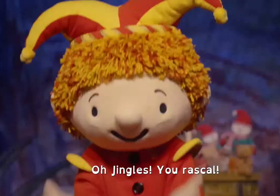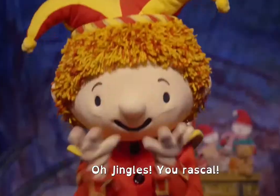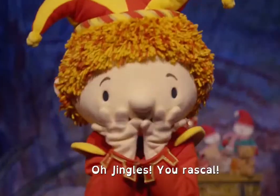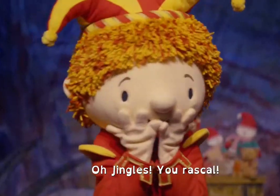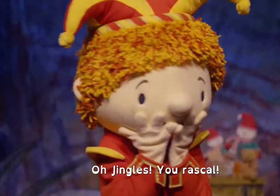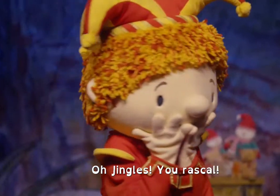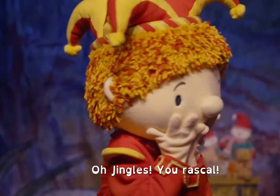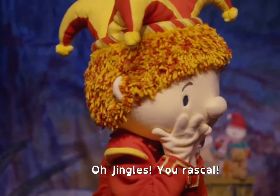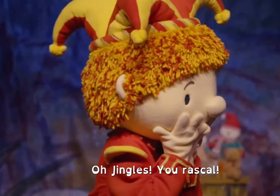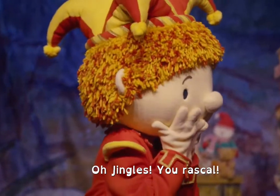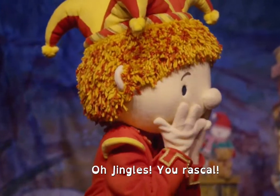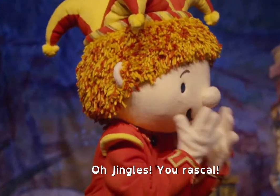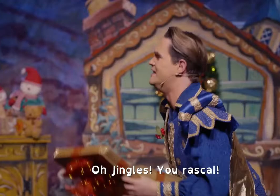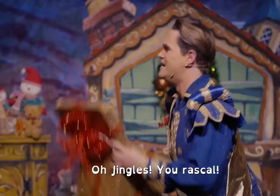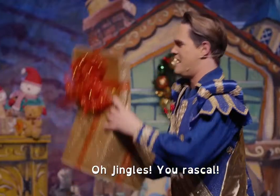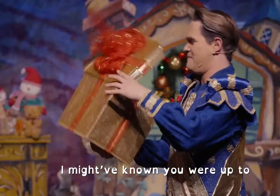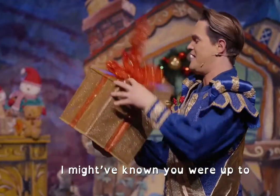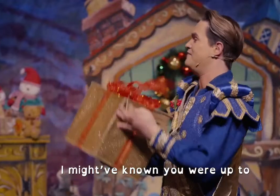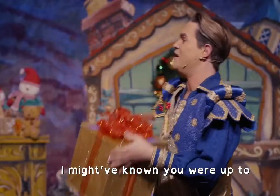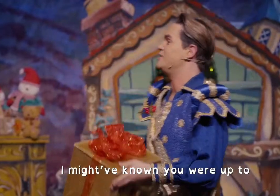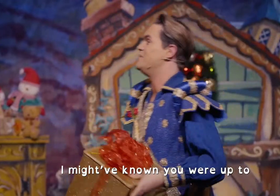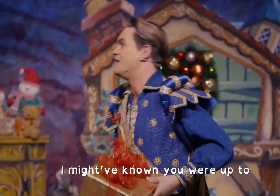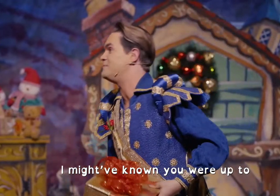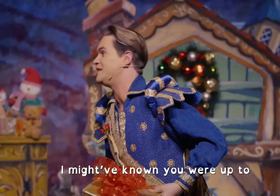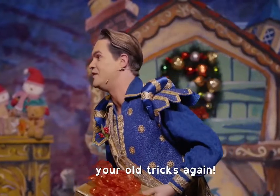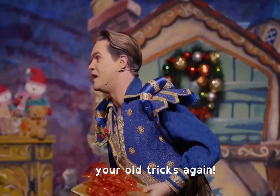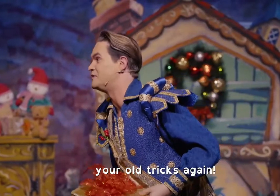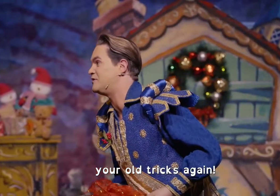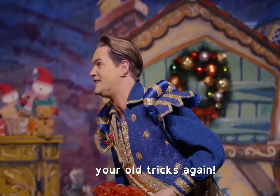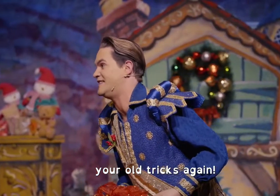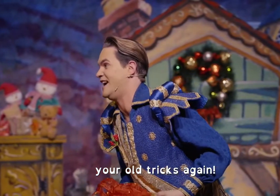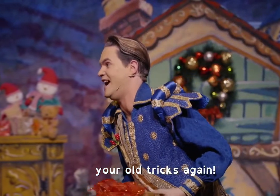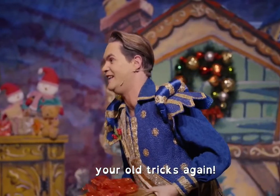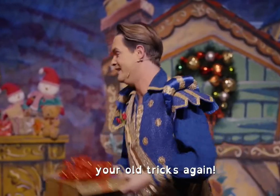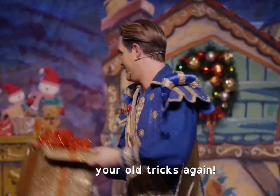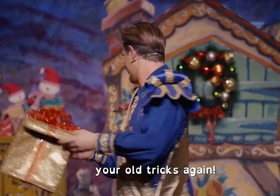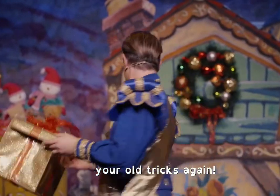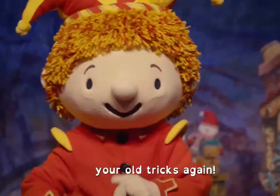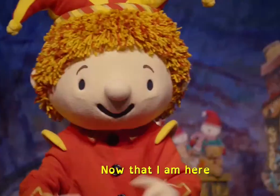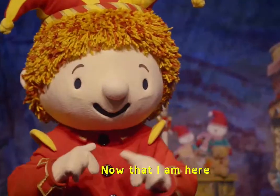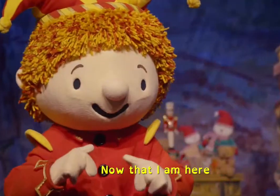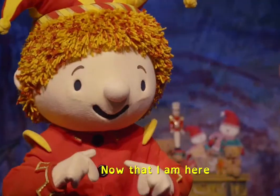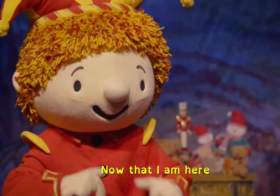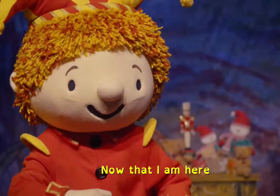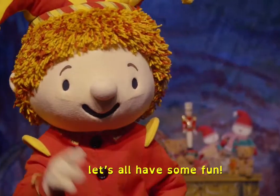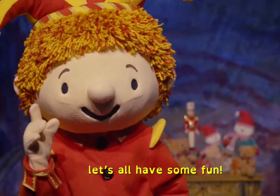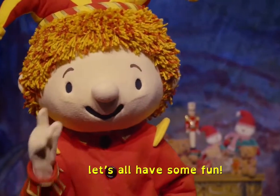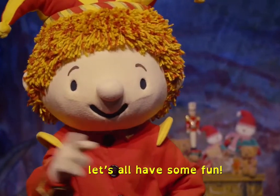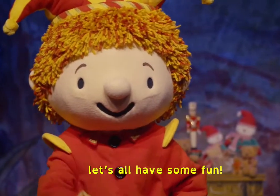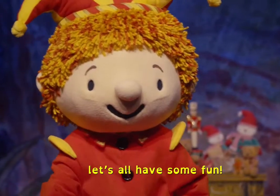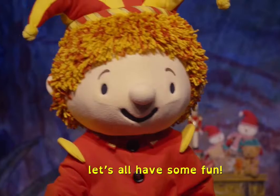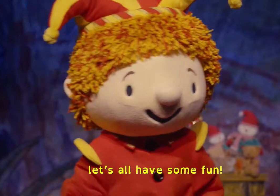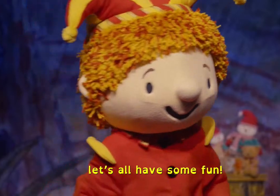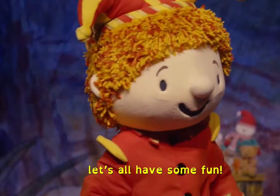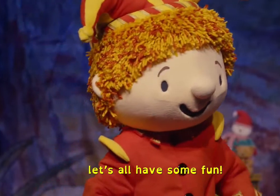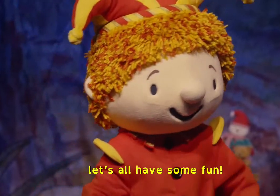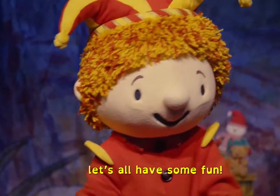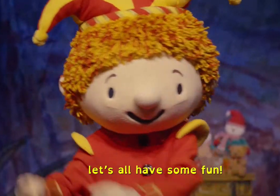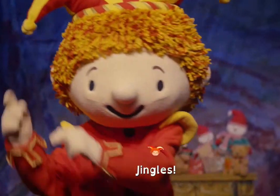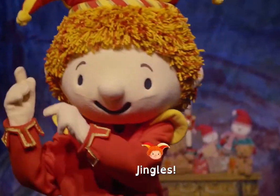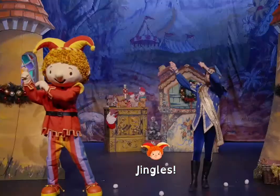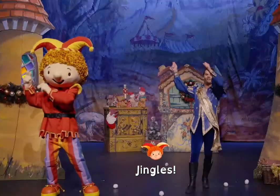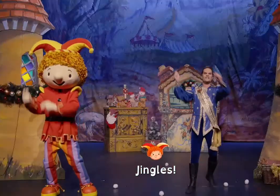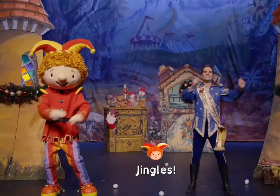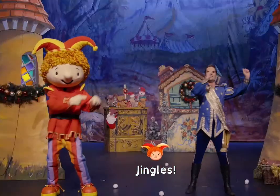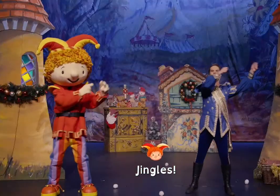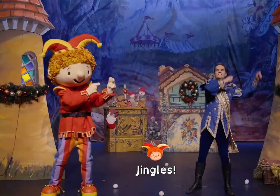Whoa, oh, Jingles, you rascal. I might have known you were up to your old tricks again. Now that I am here, let's all have some